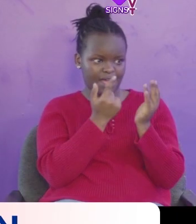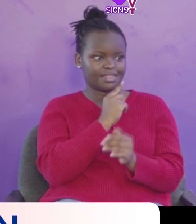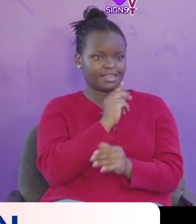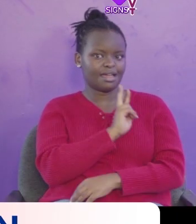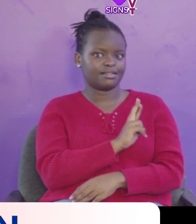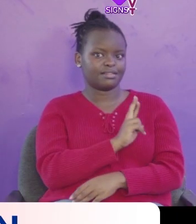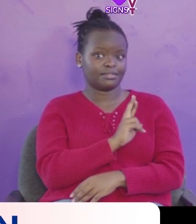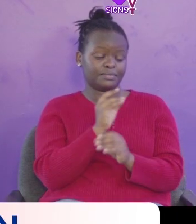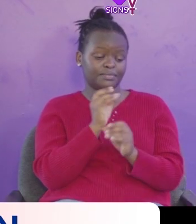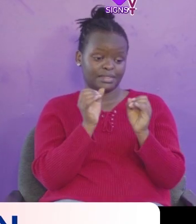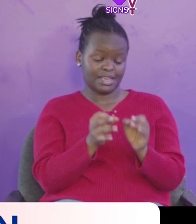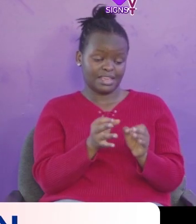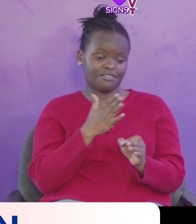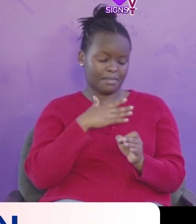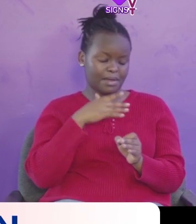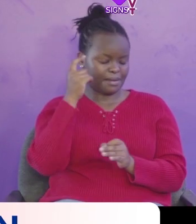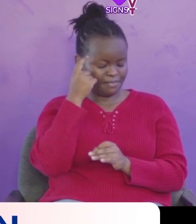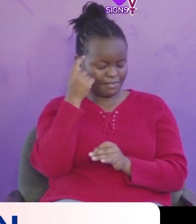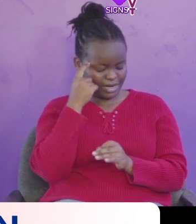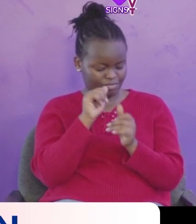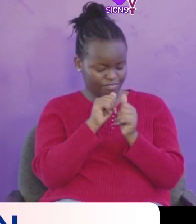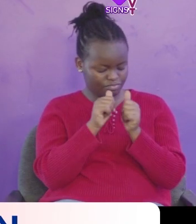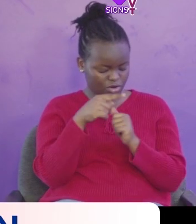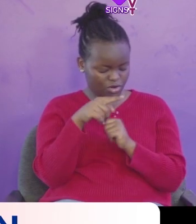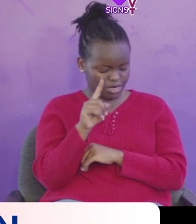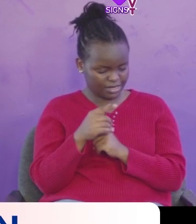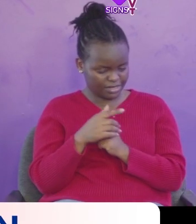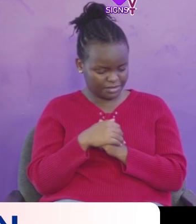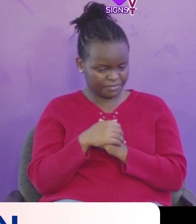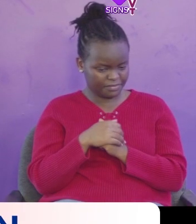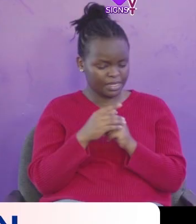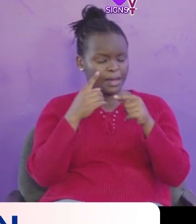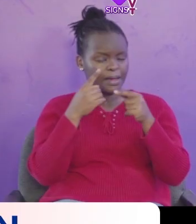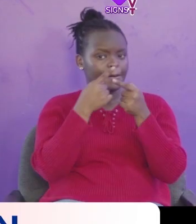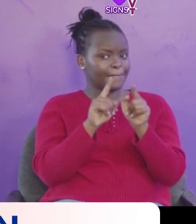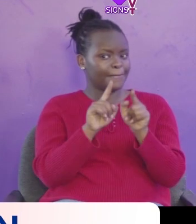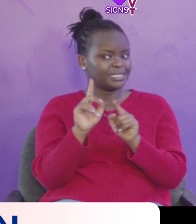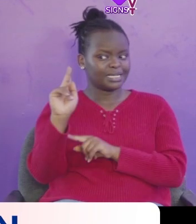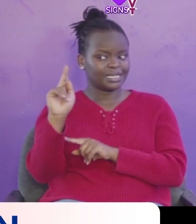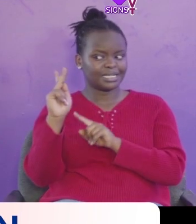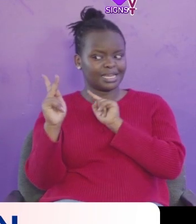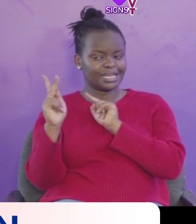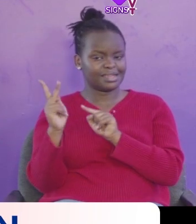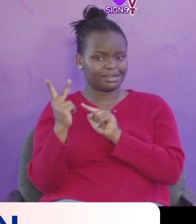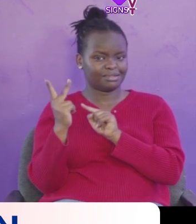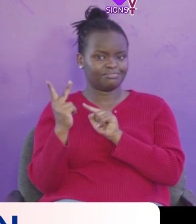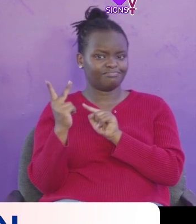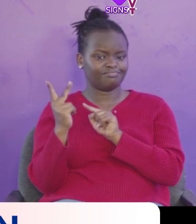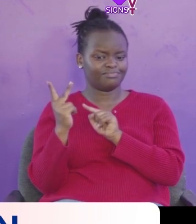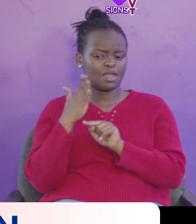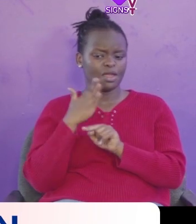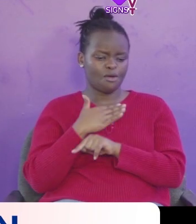If my brain serves me right. But Kenya, we want